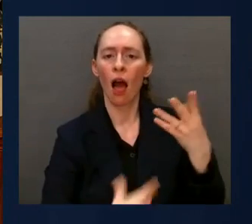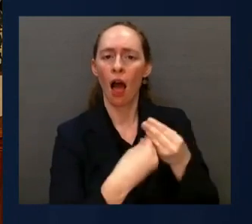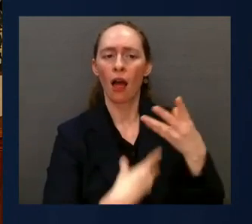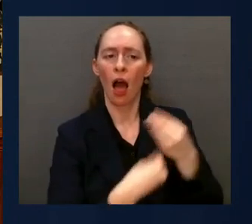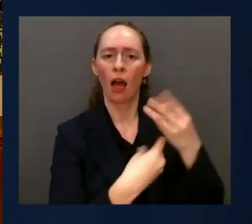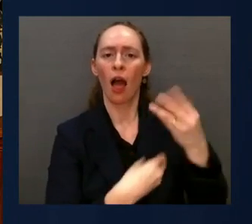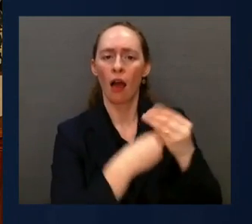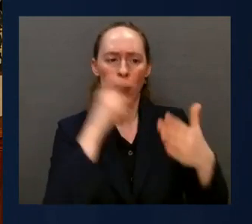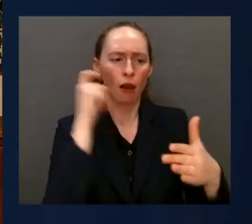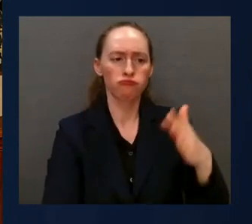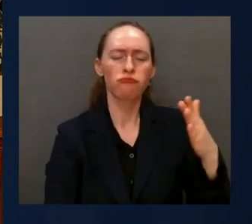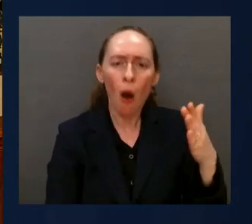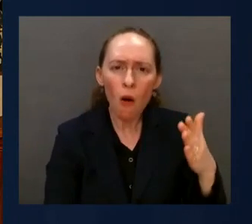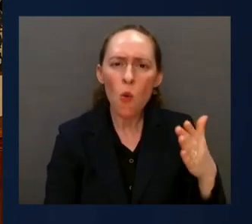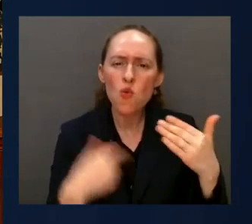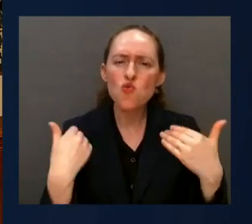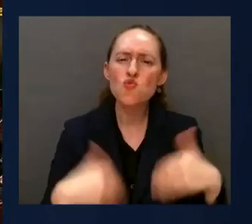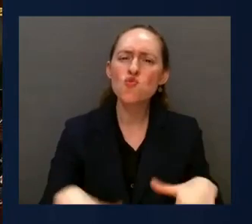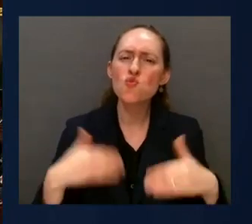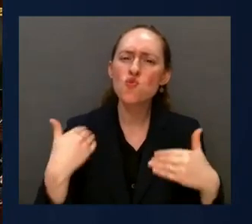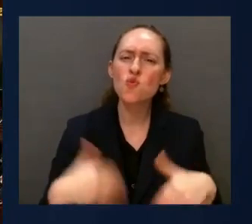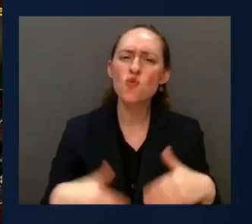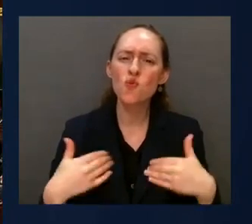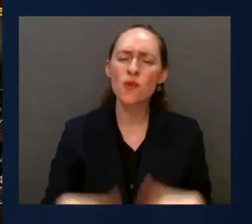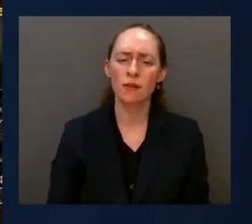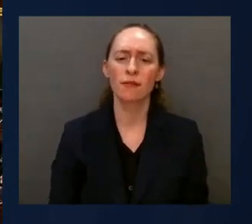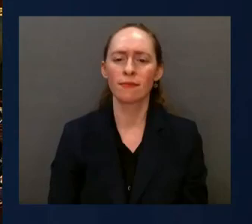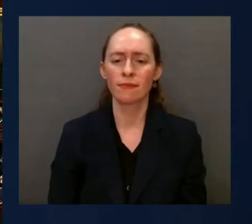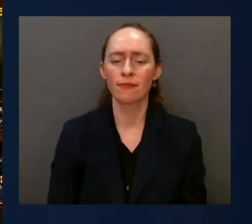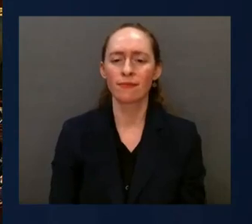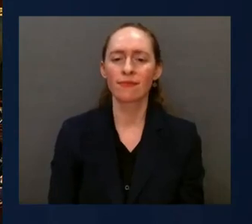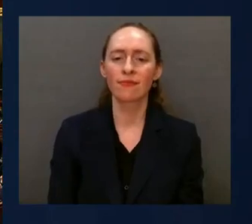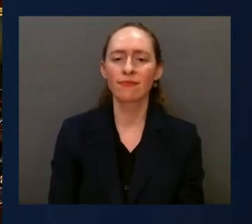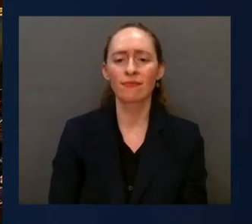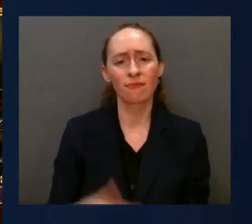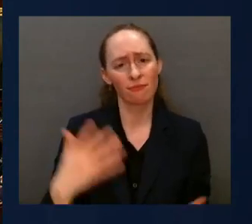counter without a prescription. Look,